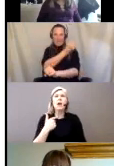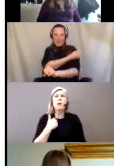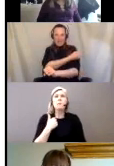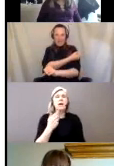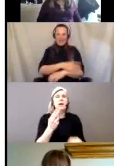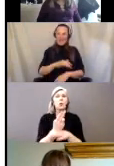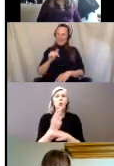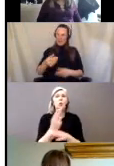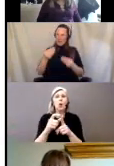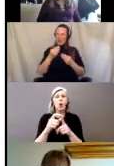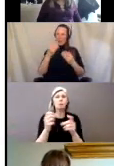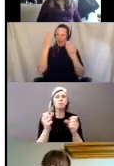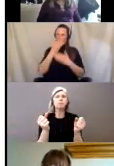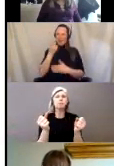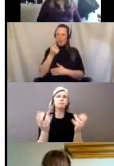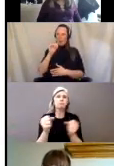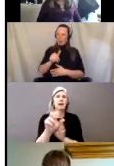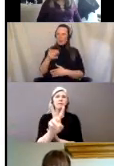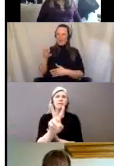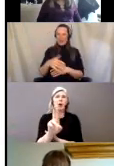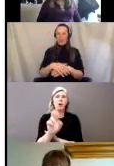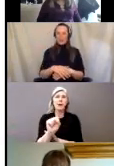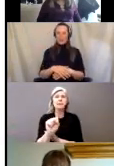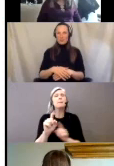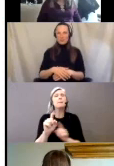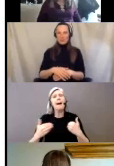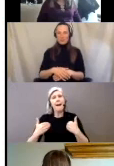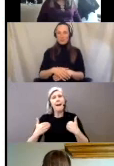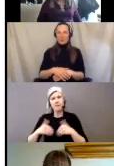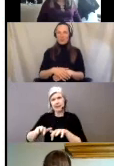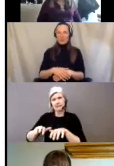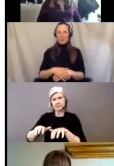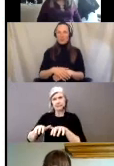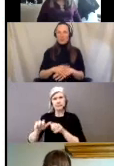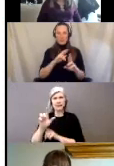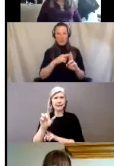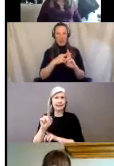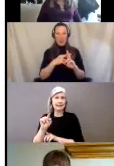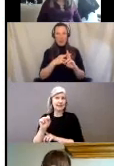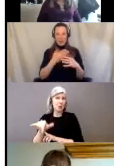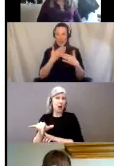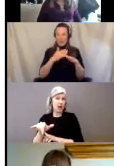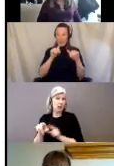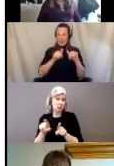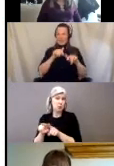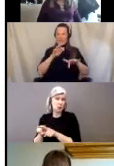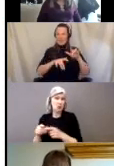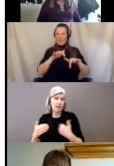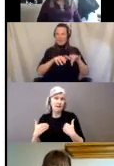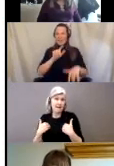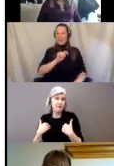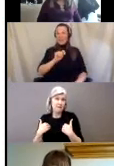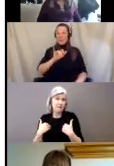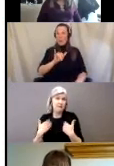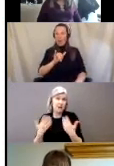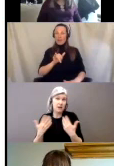but we also have TTY available for communication with the city. But perhaps that's something that we need